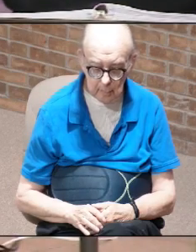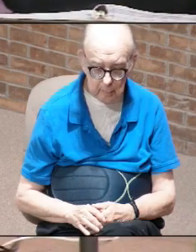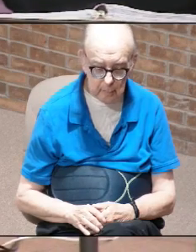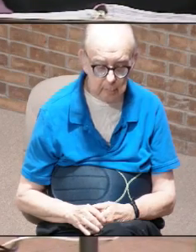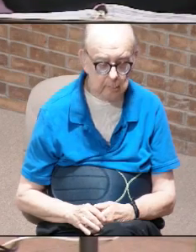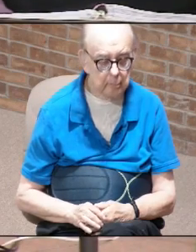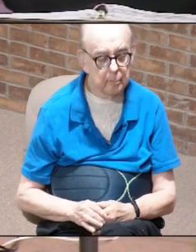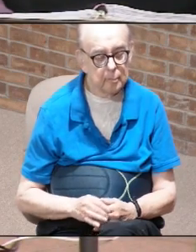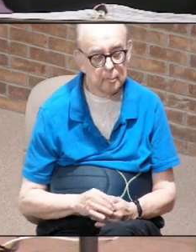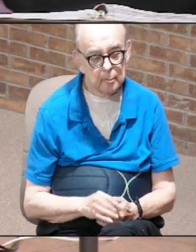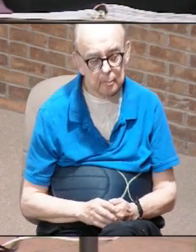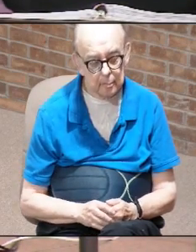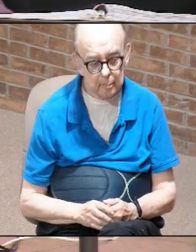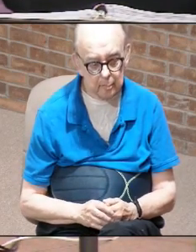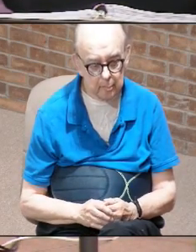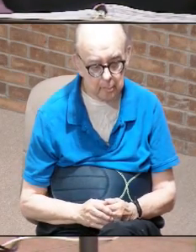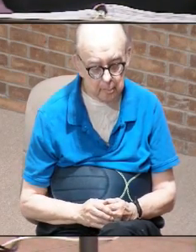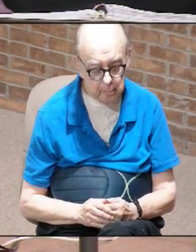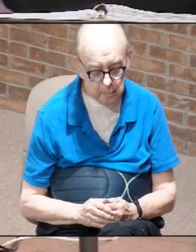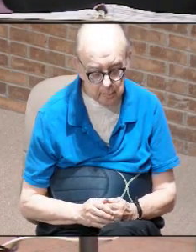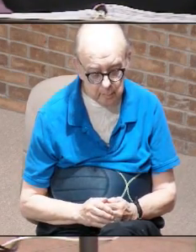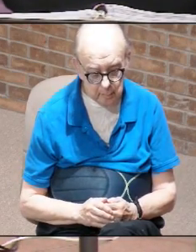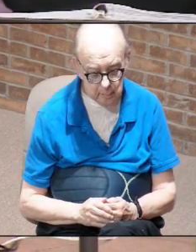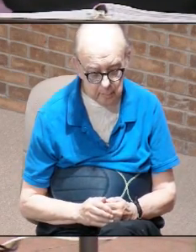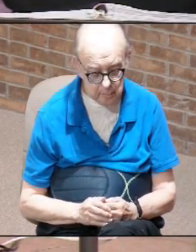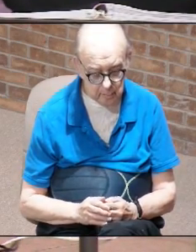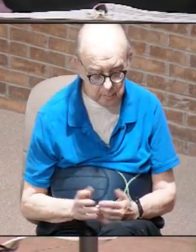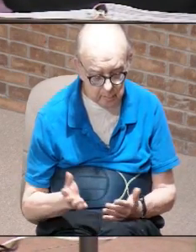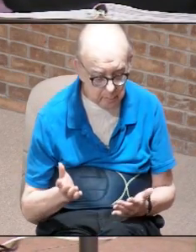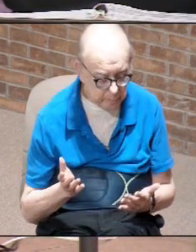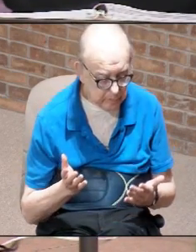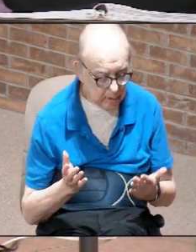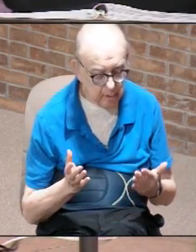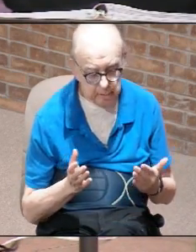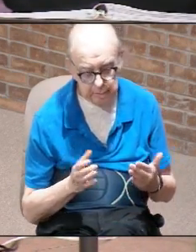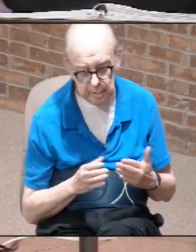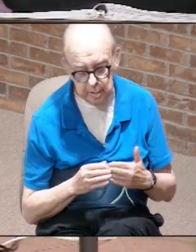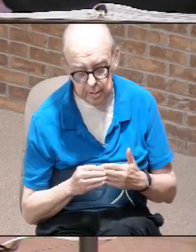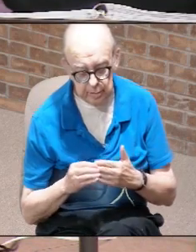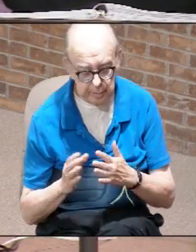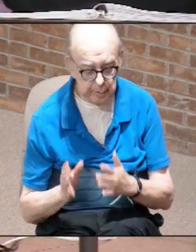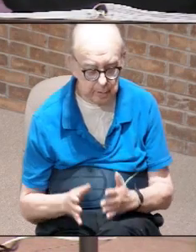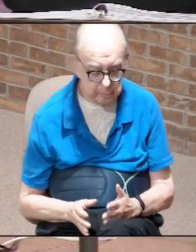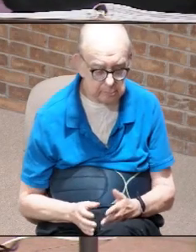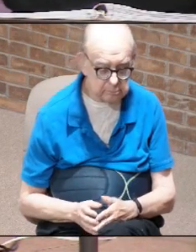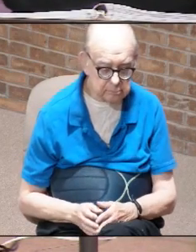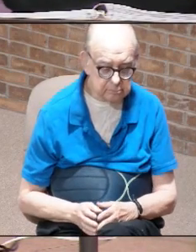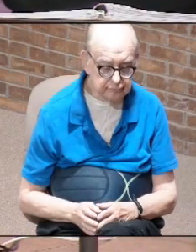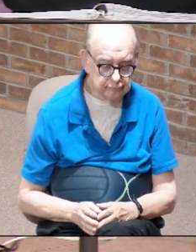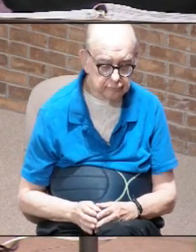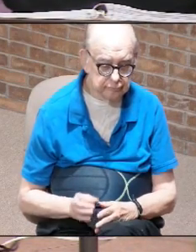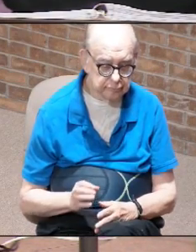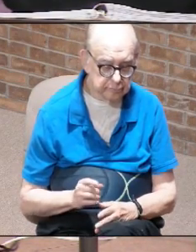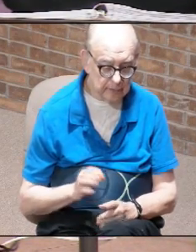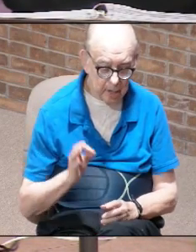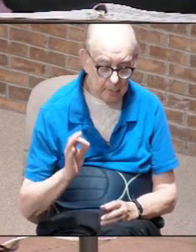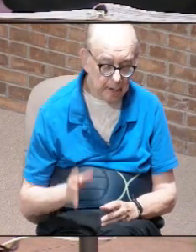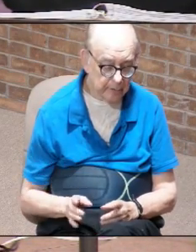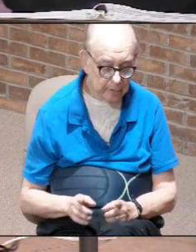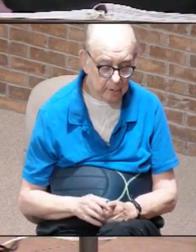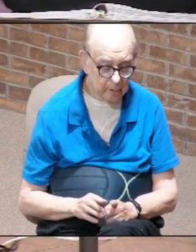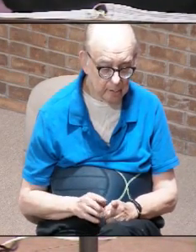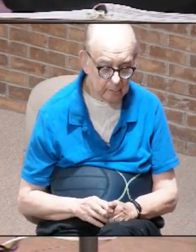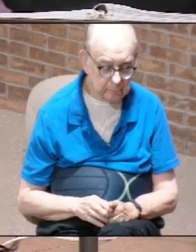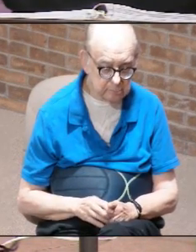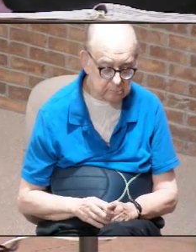He's not just a leadership guy for business and everything else that follows him. He's also a pastor